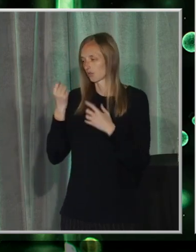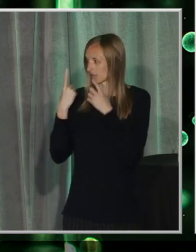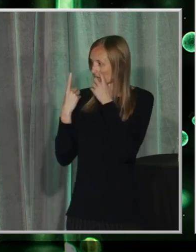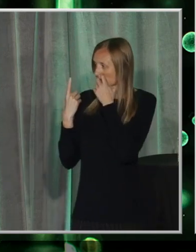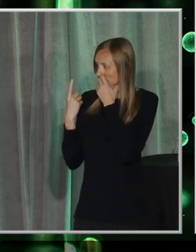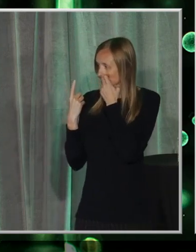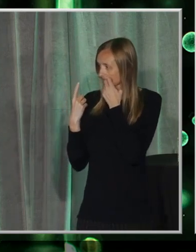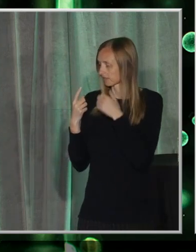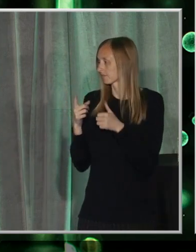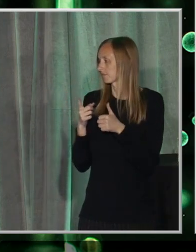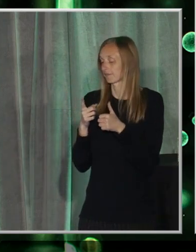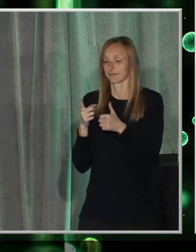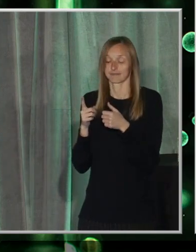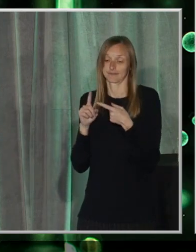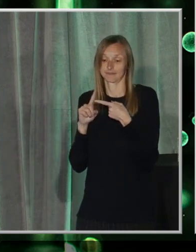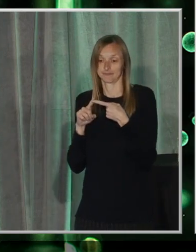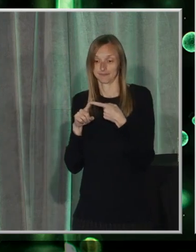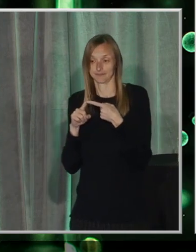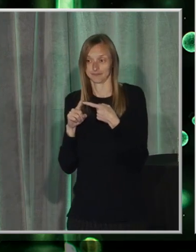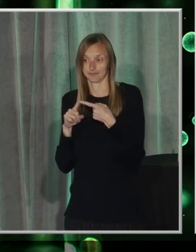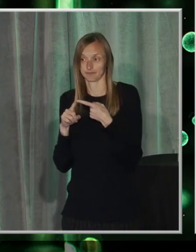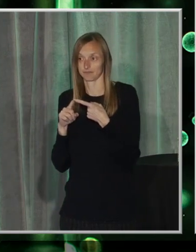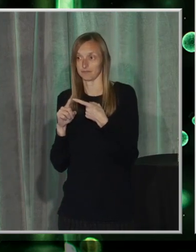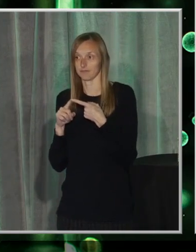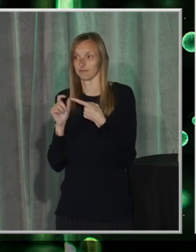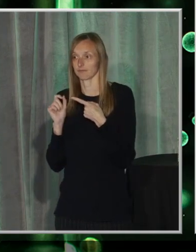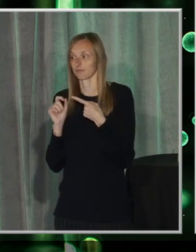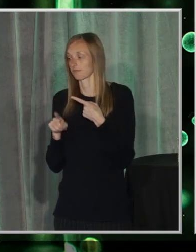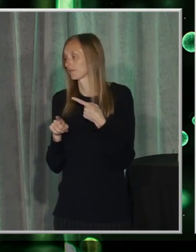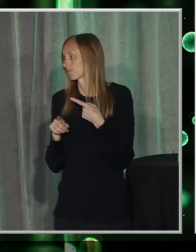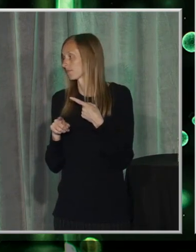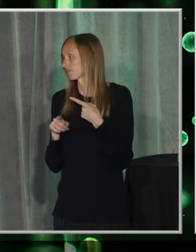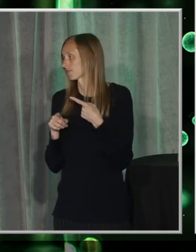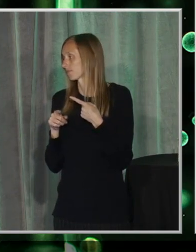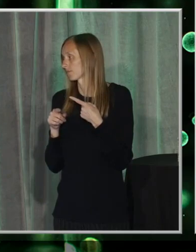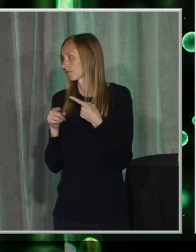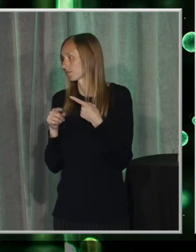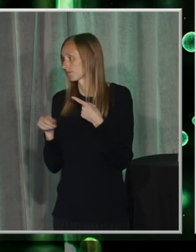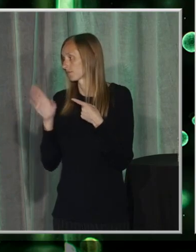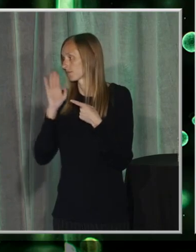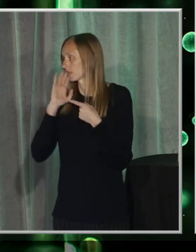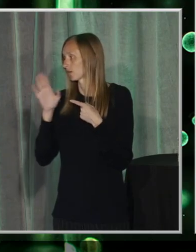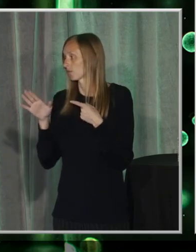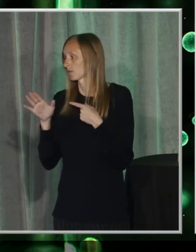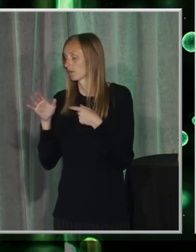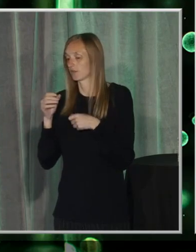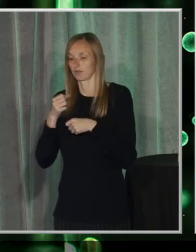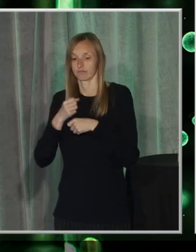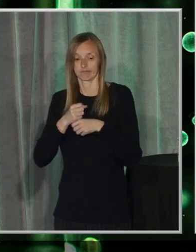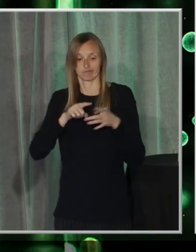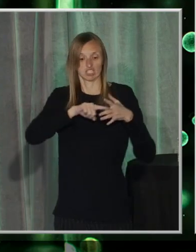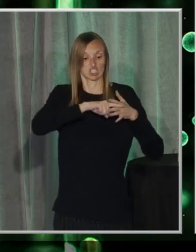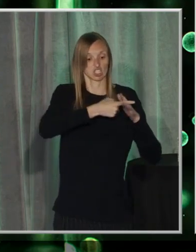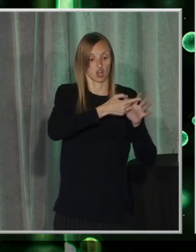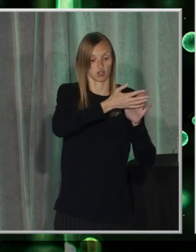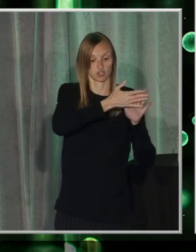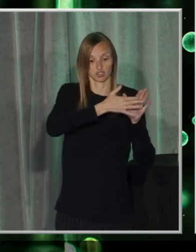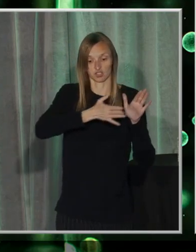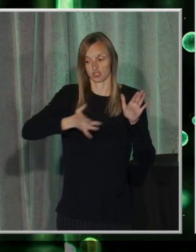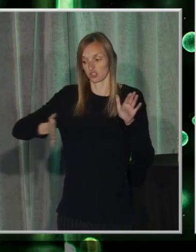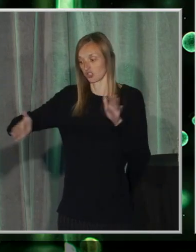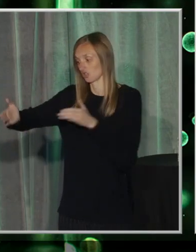of all, first part of the question, are you going to do an entire end-to-end processing of